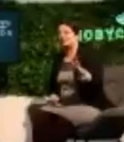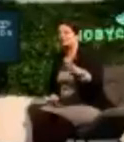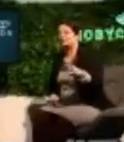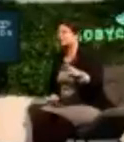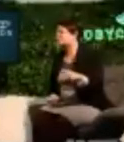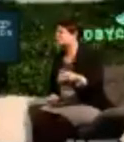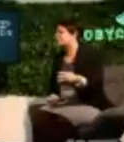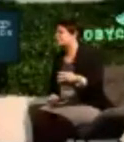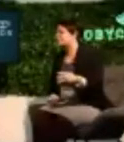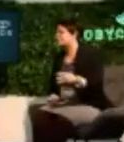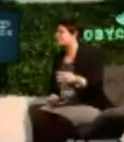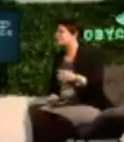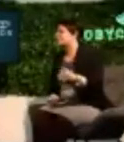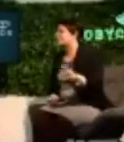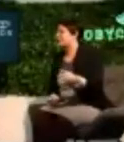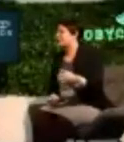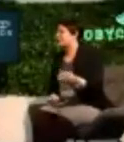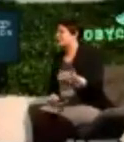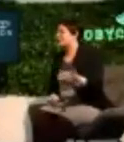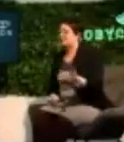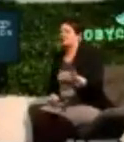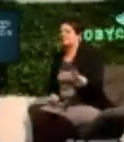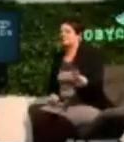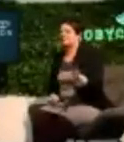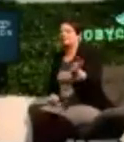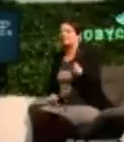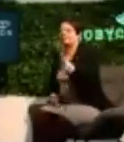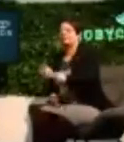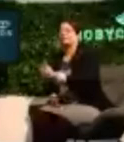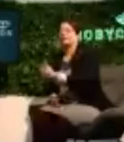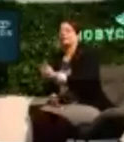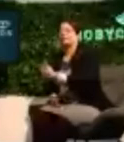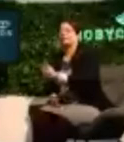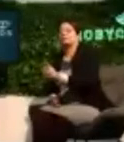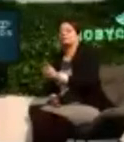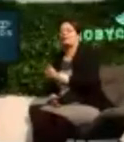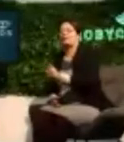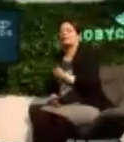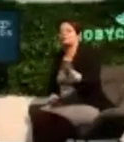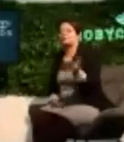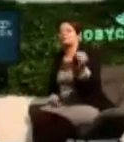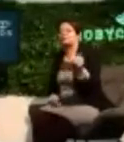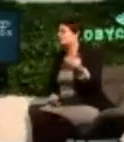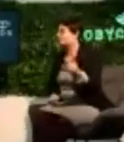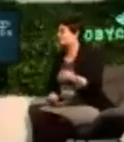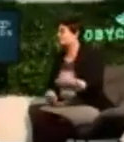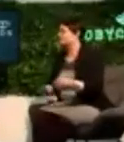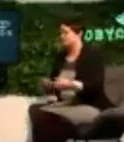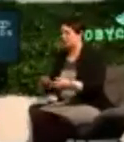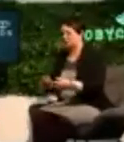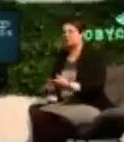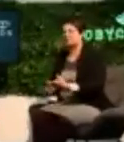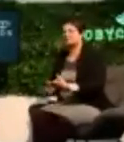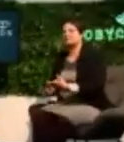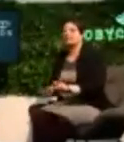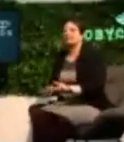all of the intersections we travel through, the pedestrians are always the furthest away from the turning traffic. So first those turning